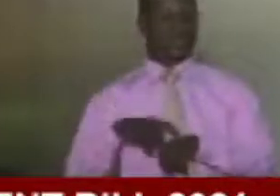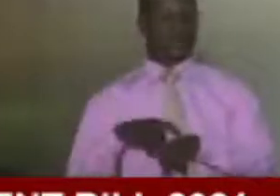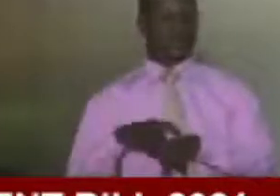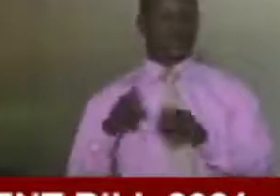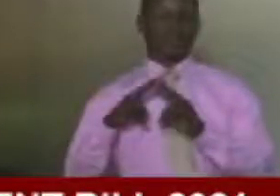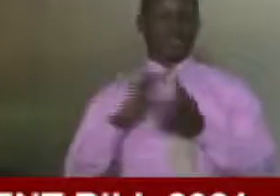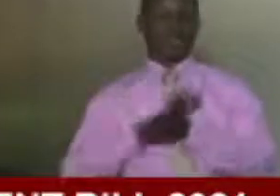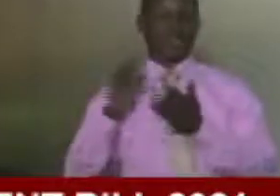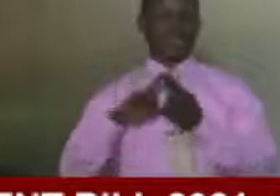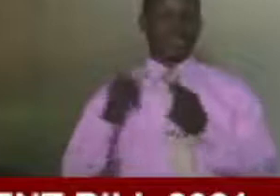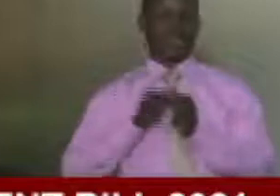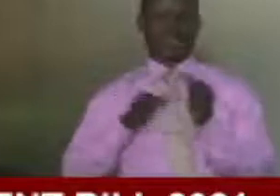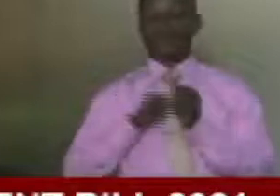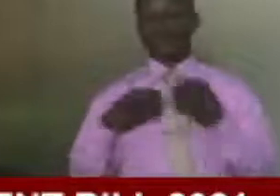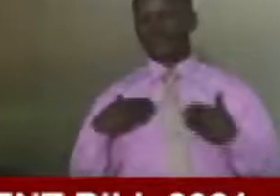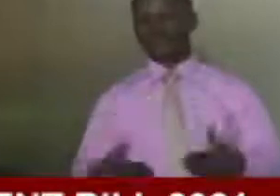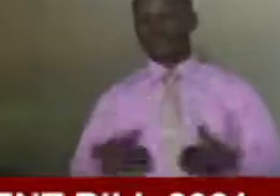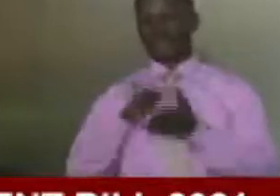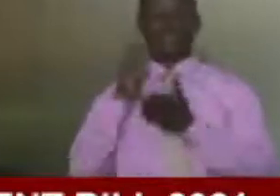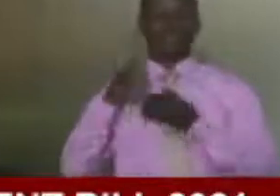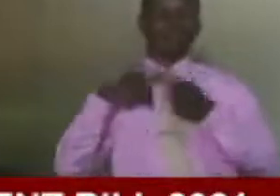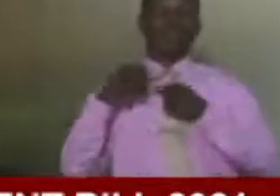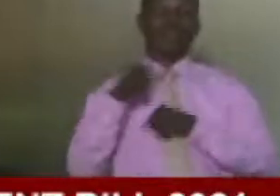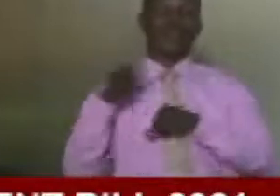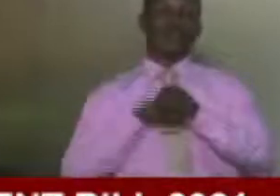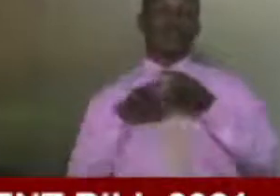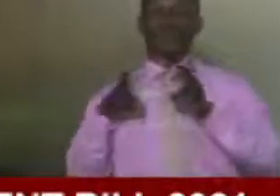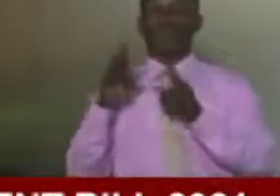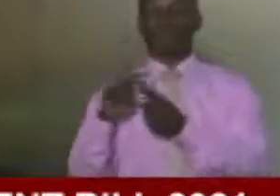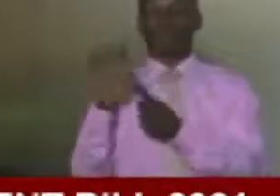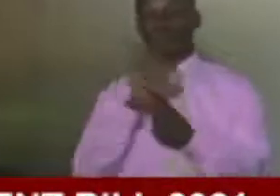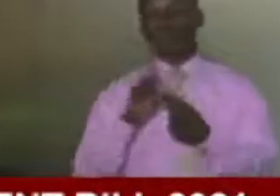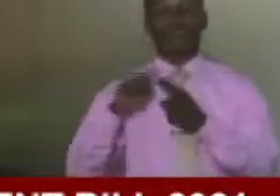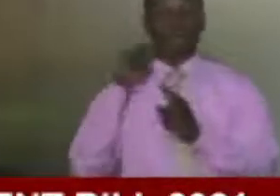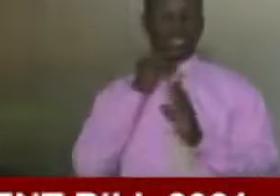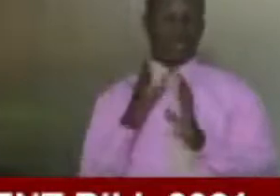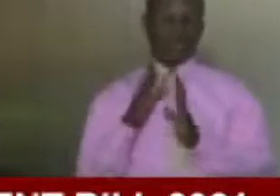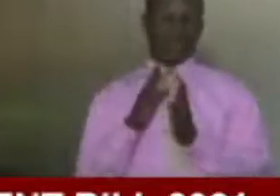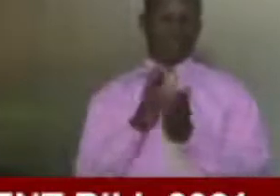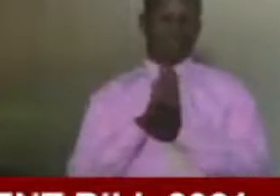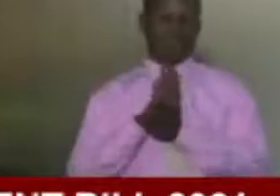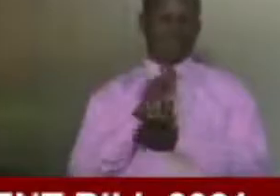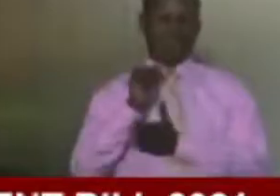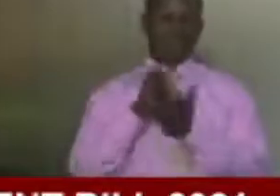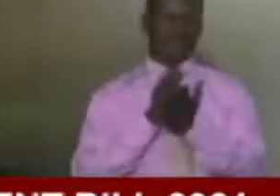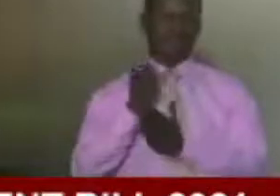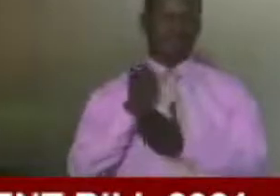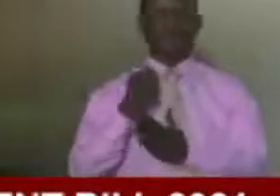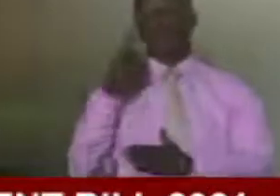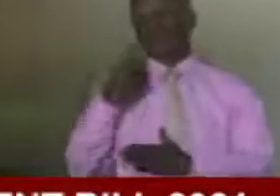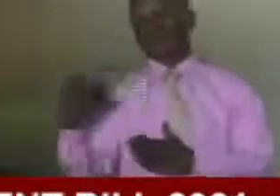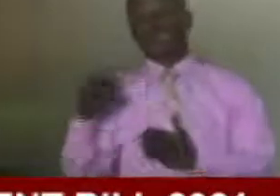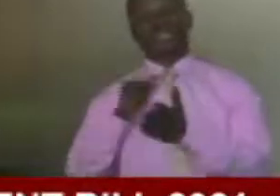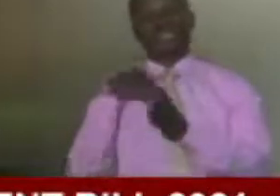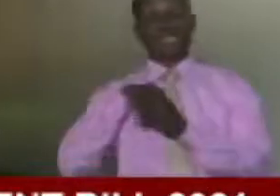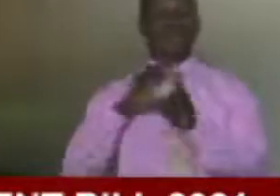to everybody that it will go a long way to shore up the confidence of Nigerians. One of the common denominators in the conversation that we've had